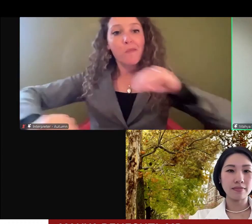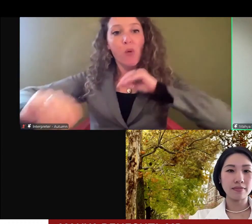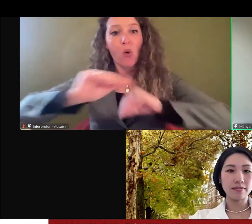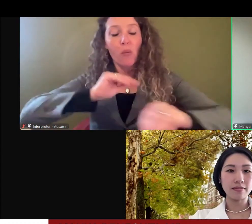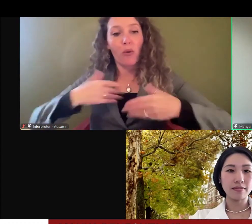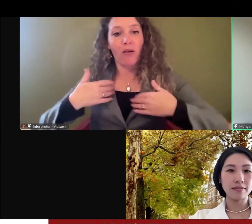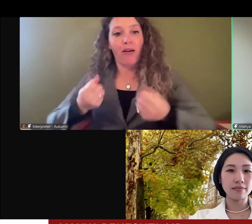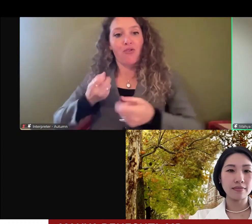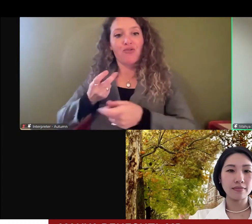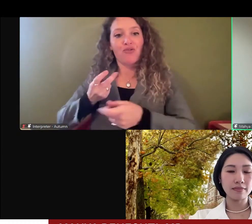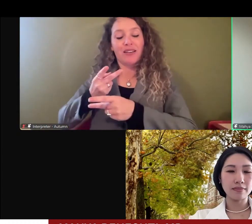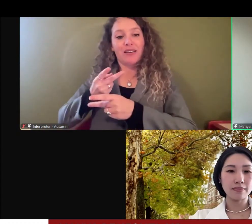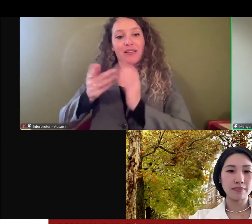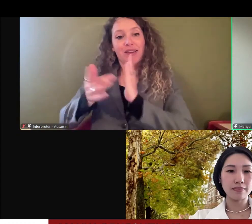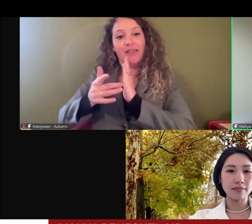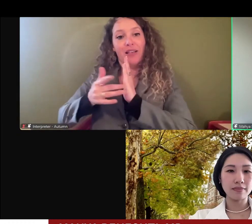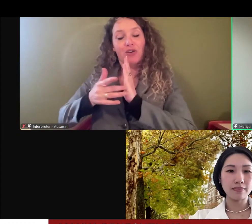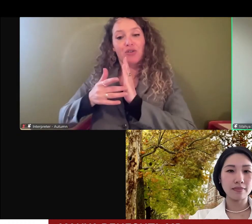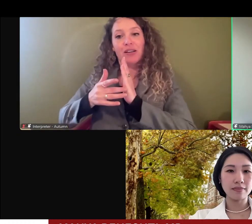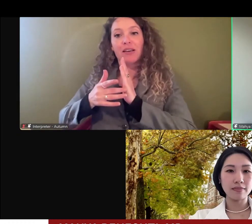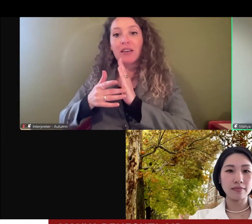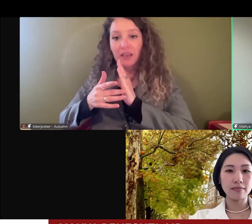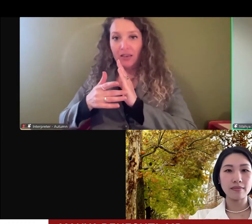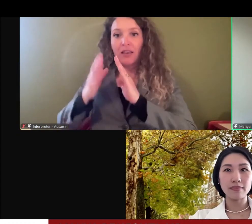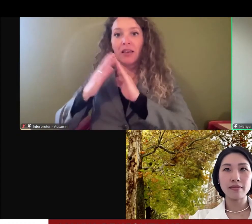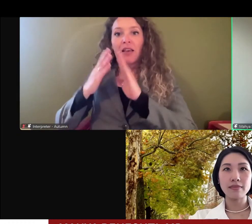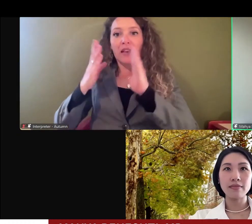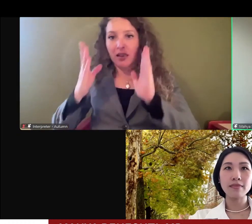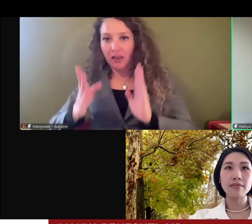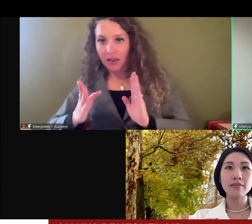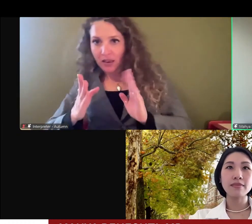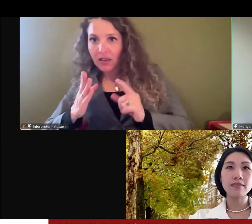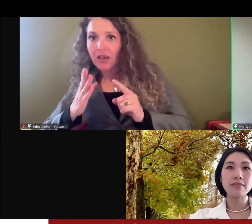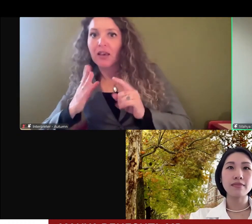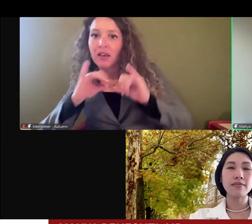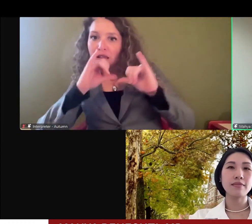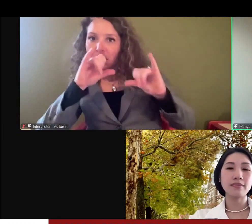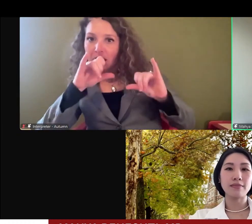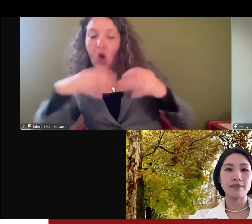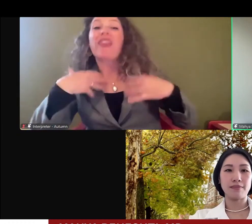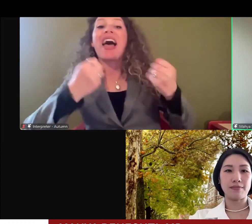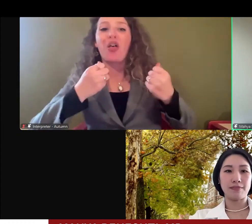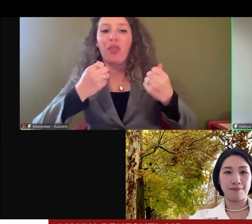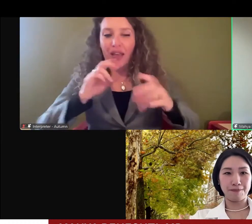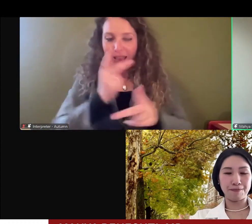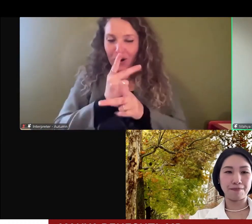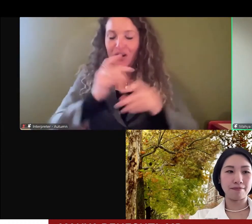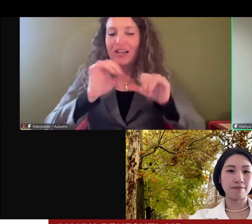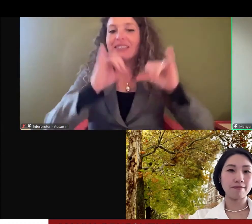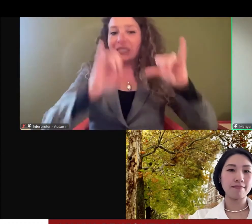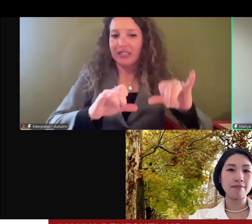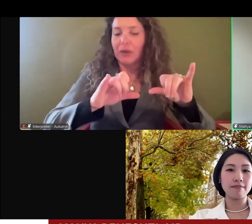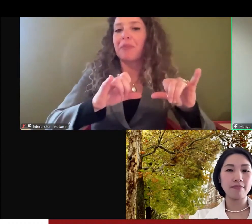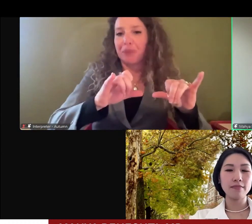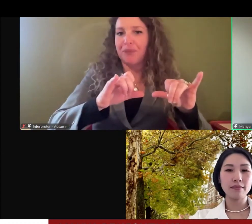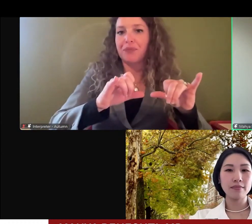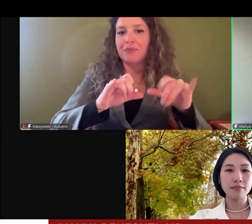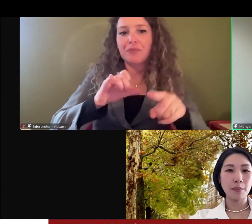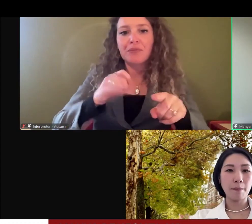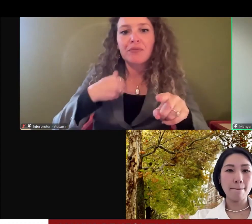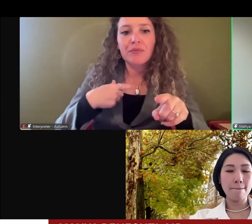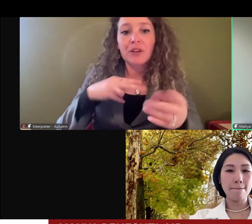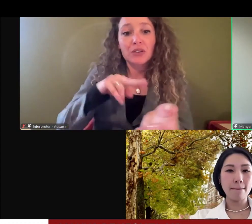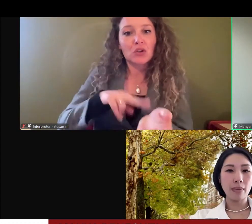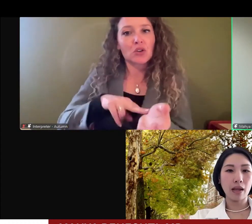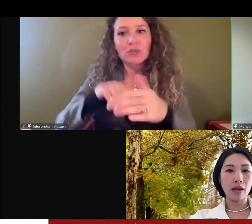and health information system for people with visual impairments. As a registered nurse and also